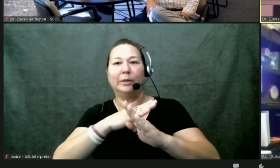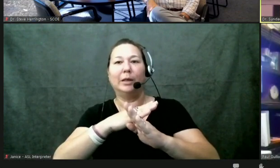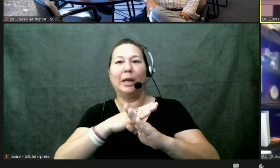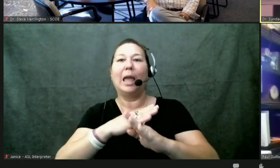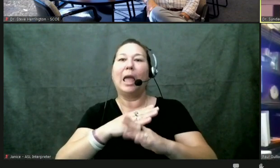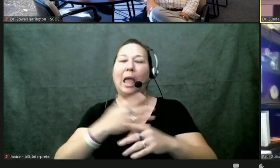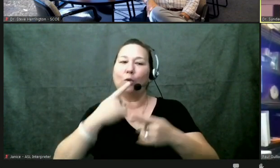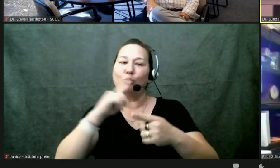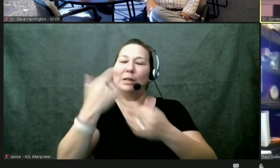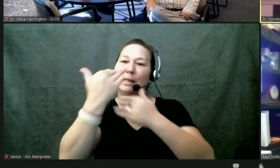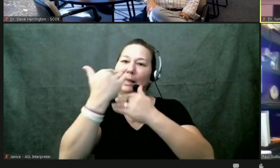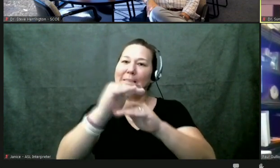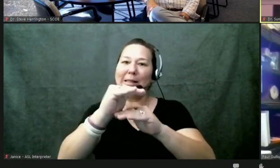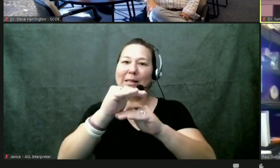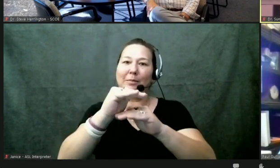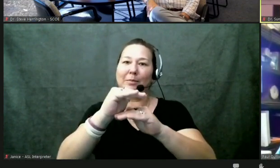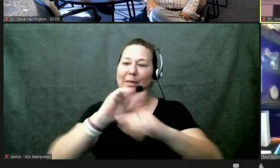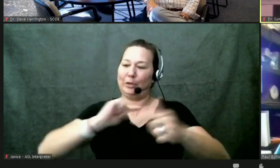COVID.